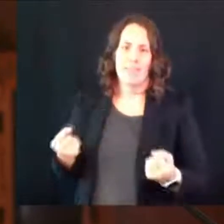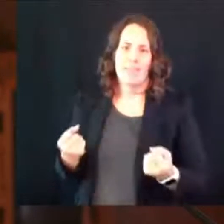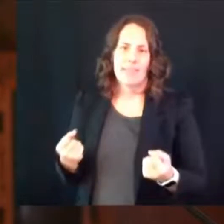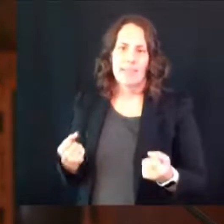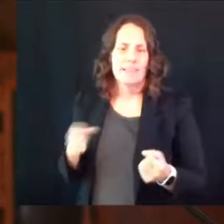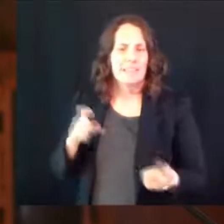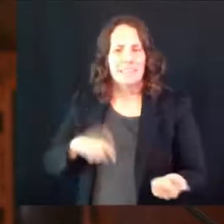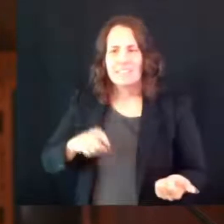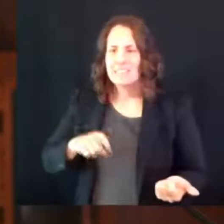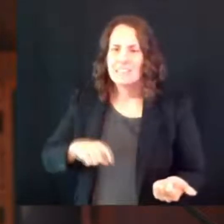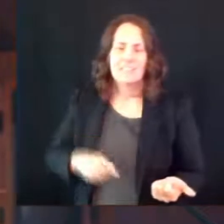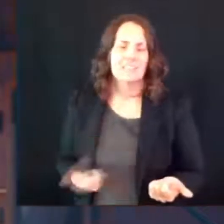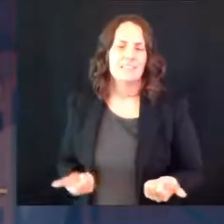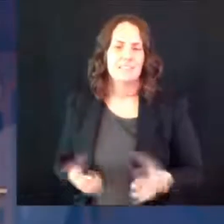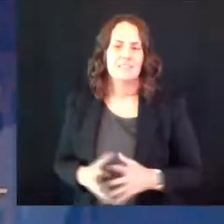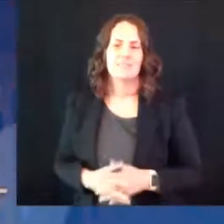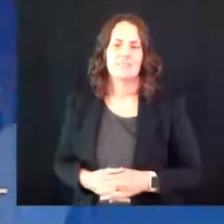operating.